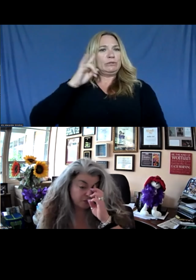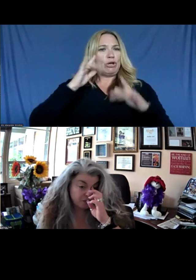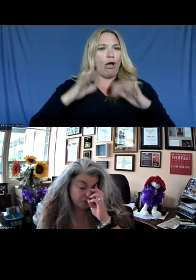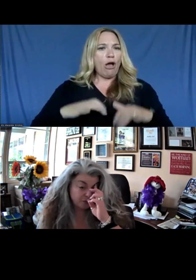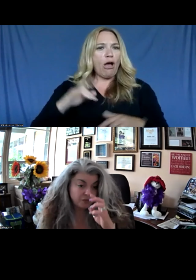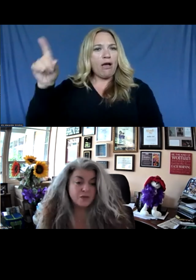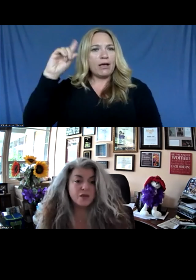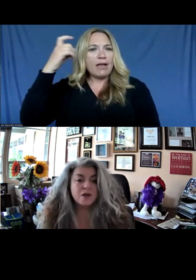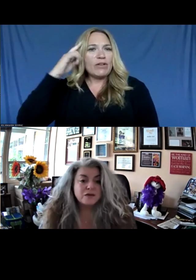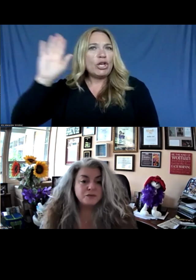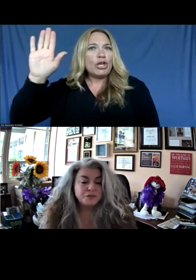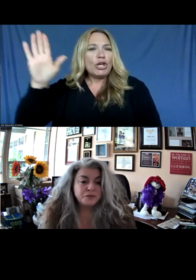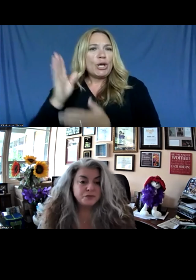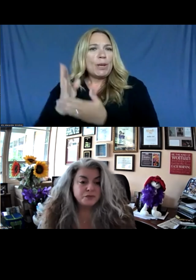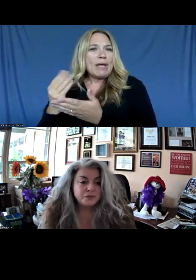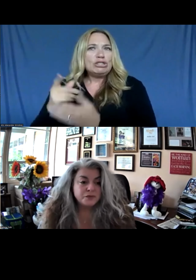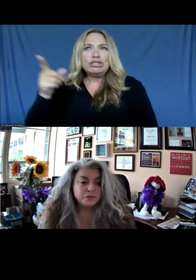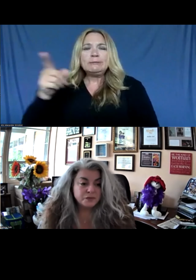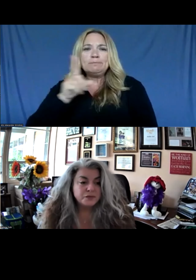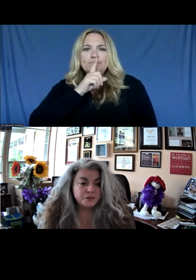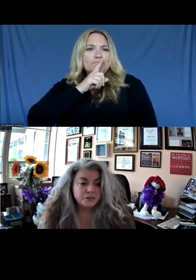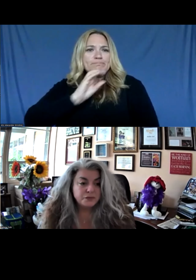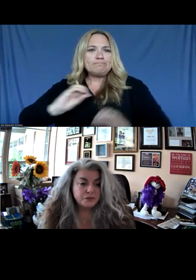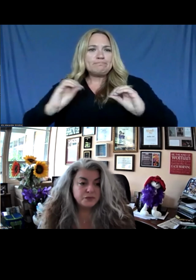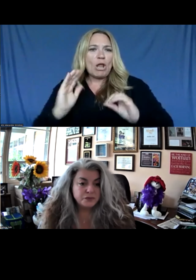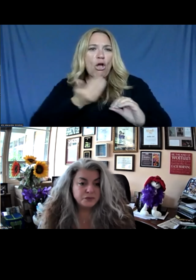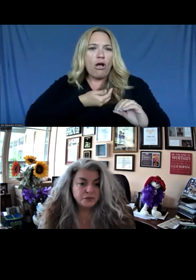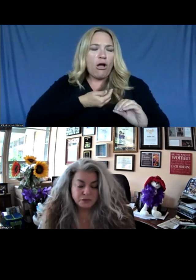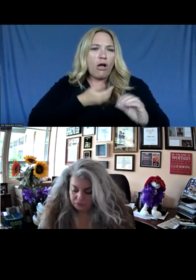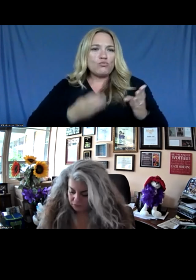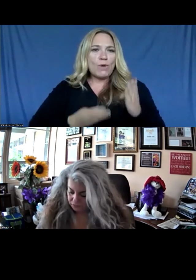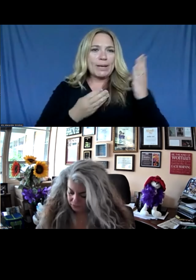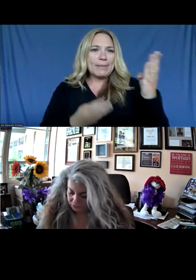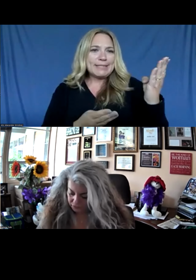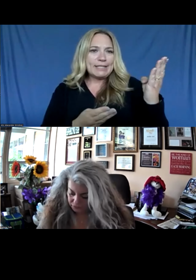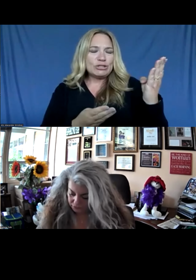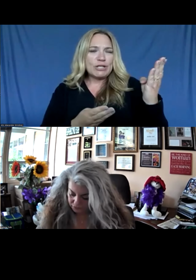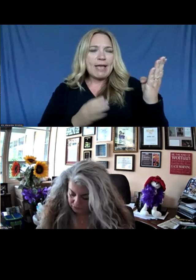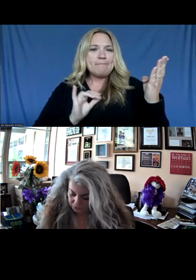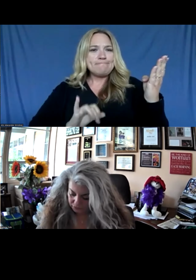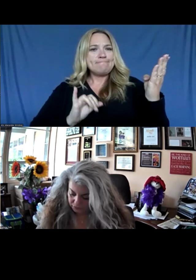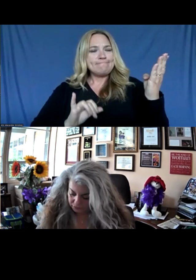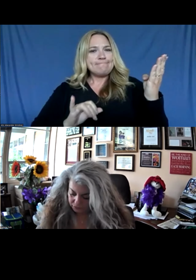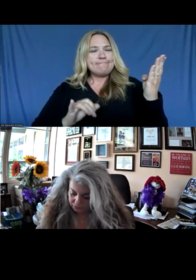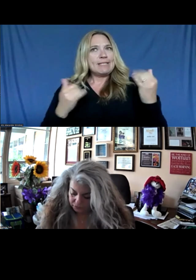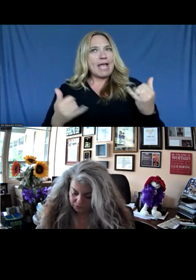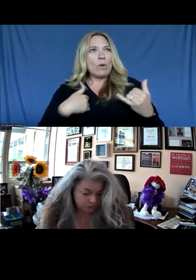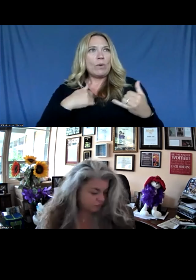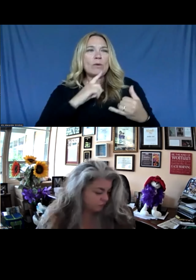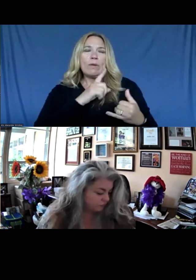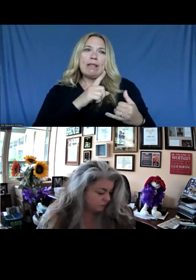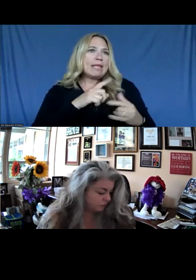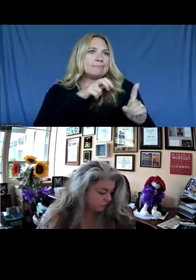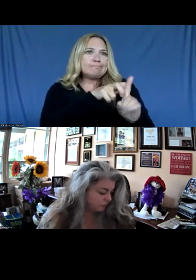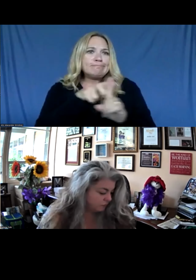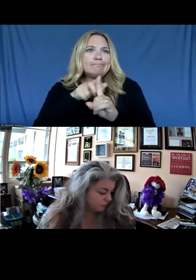did not include any of our recommendations. And so we're really calling on our legislative